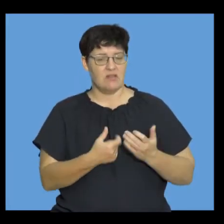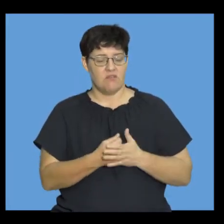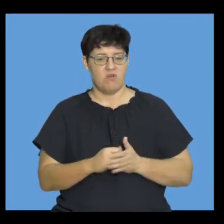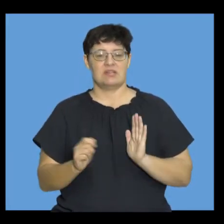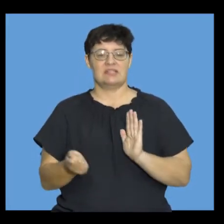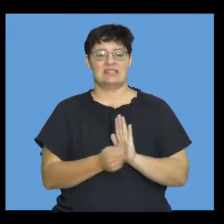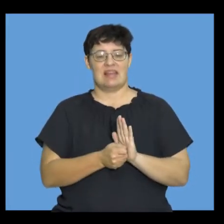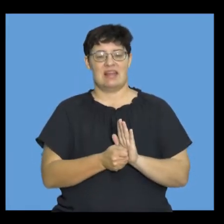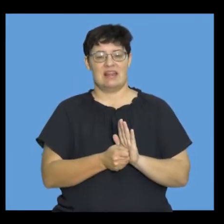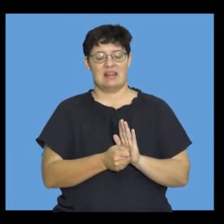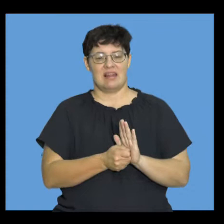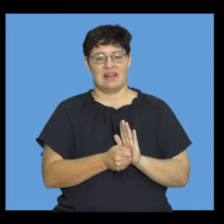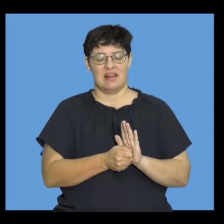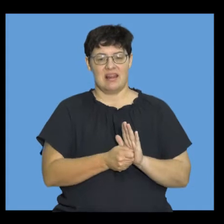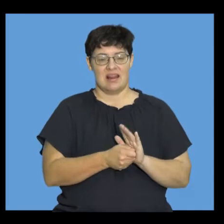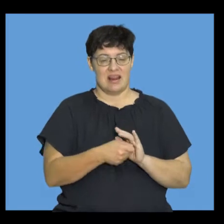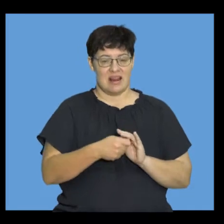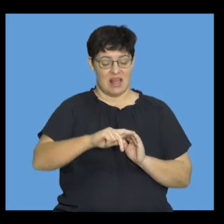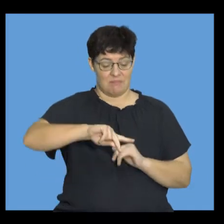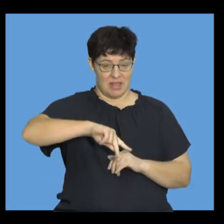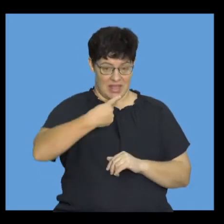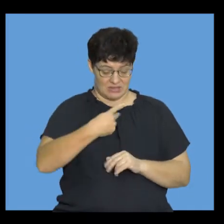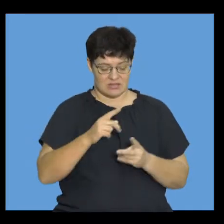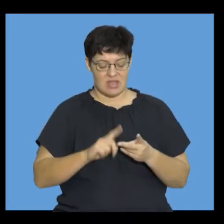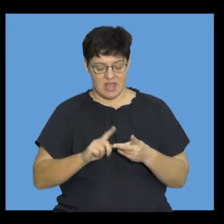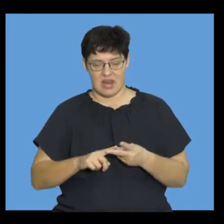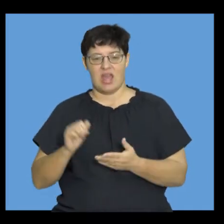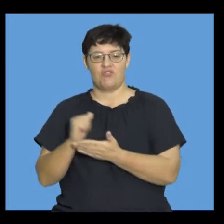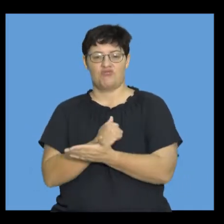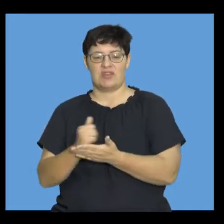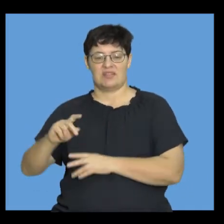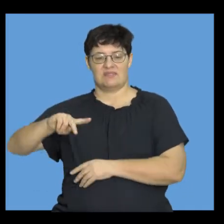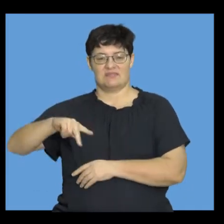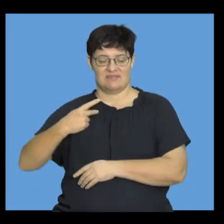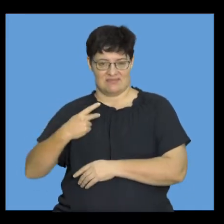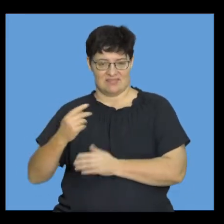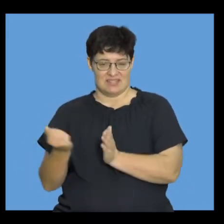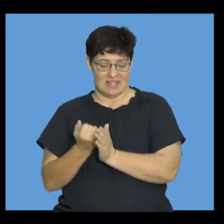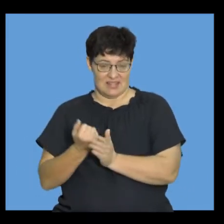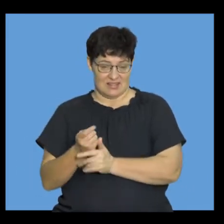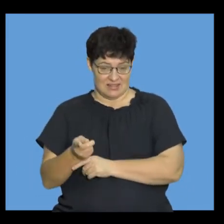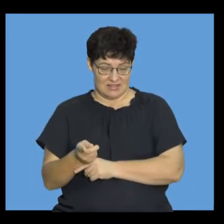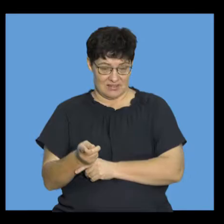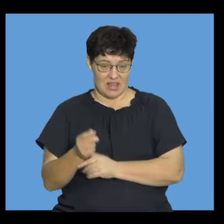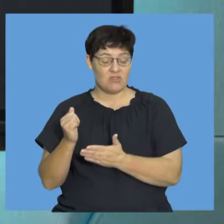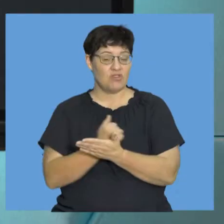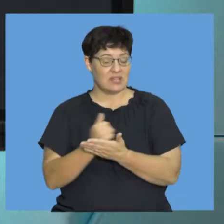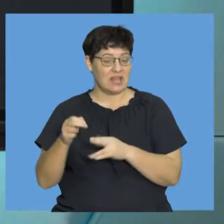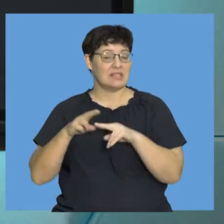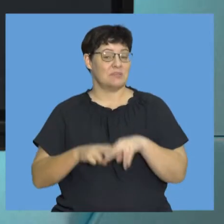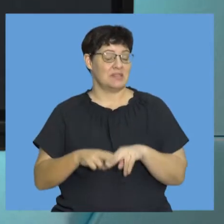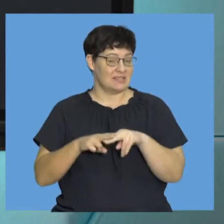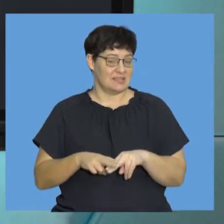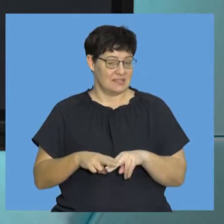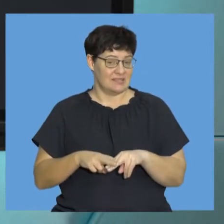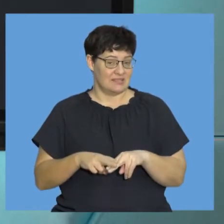sale and the credit sale. Remember, just a quick recap, the credit sale was dependent or